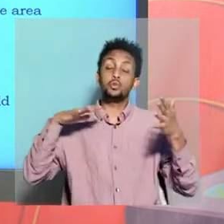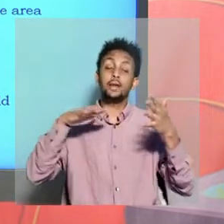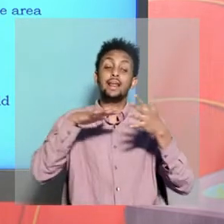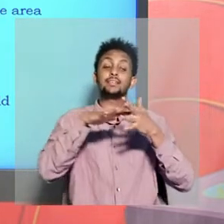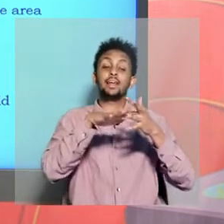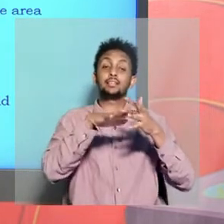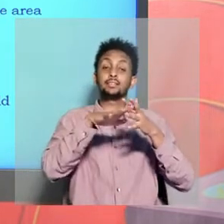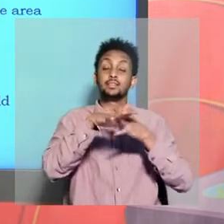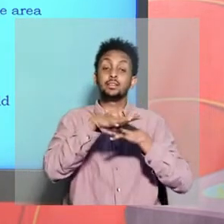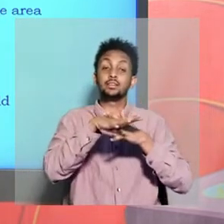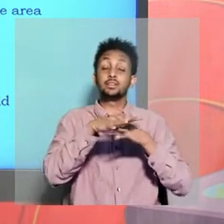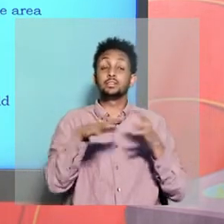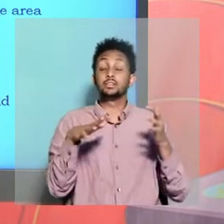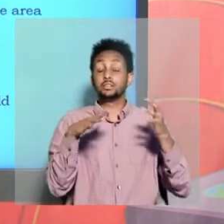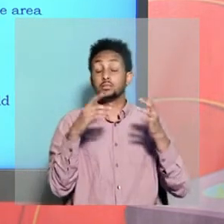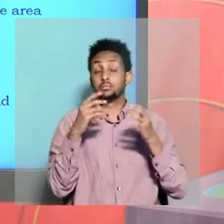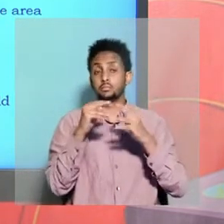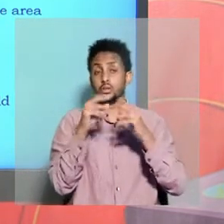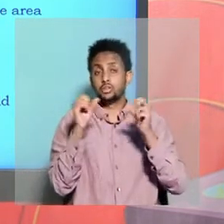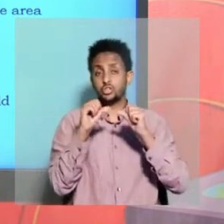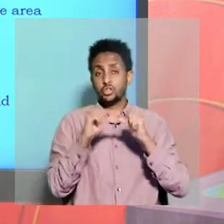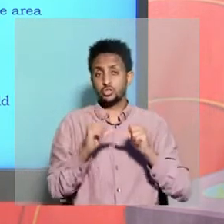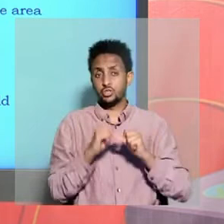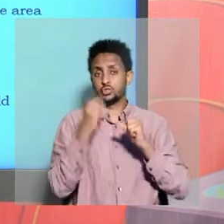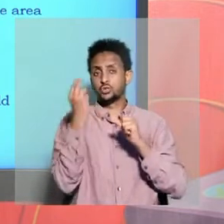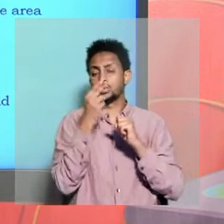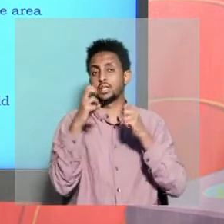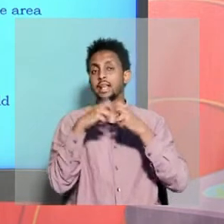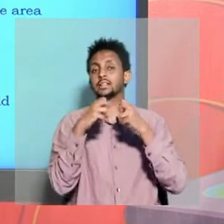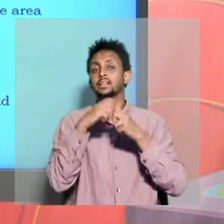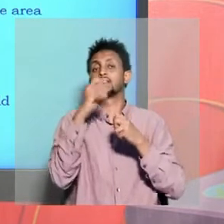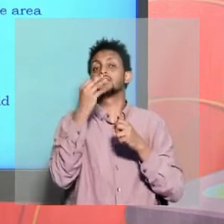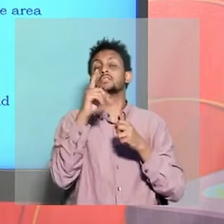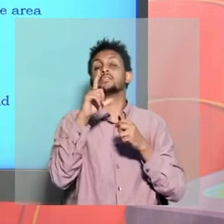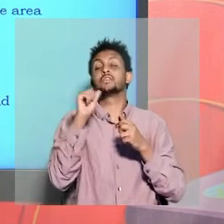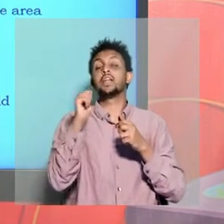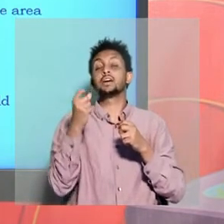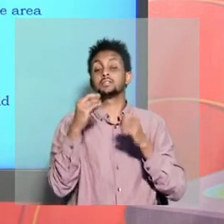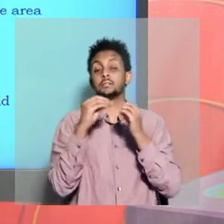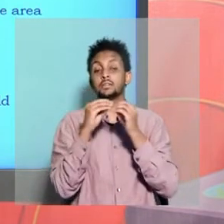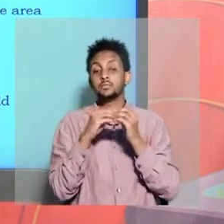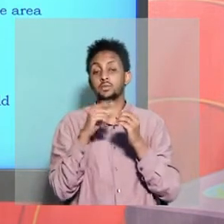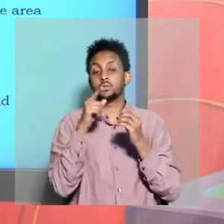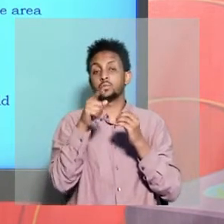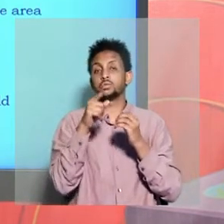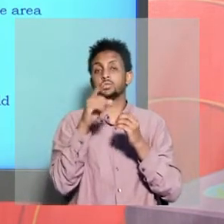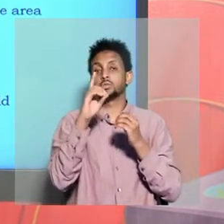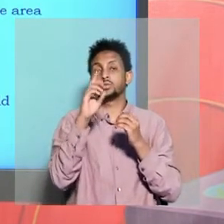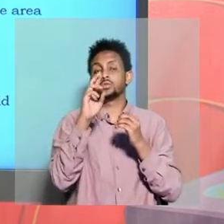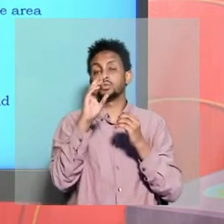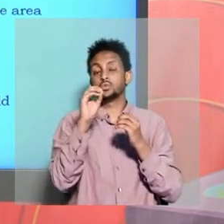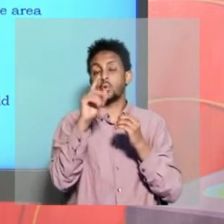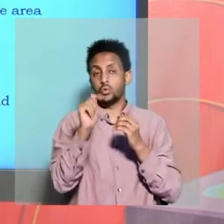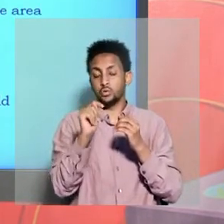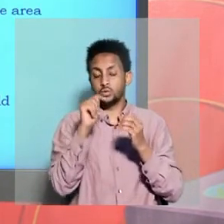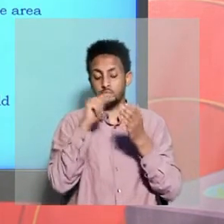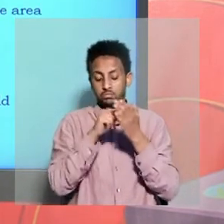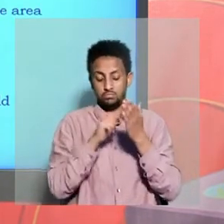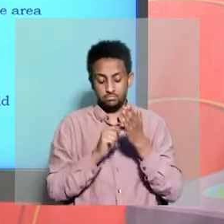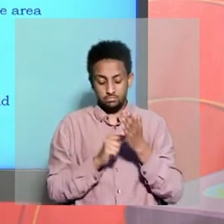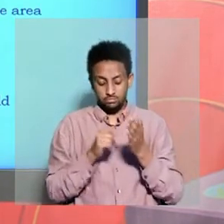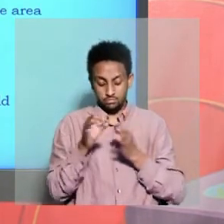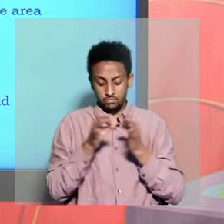this surface is measured using electric flux phi, and mathematically it's a dot product of electric